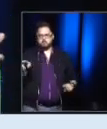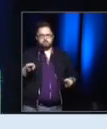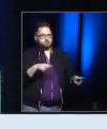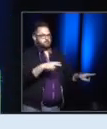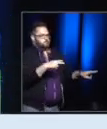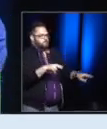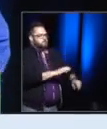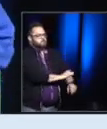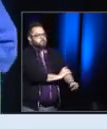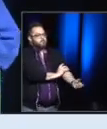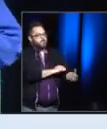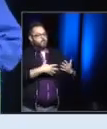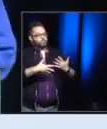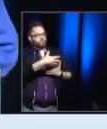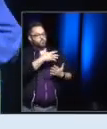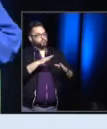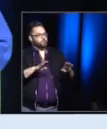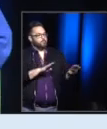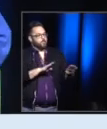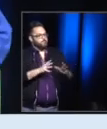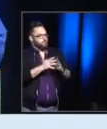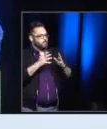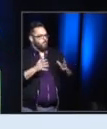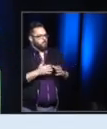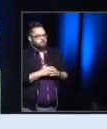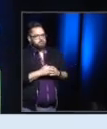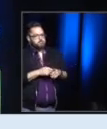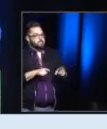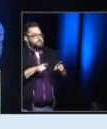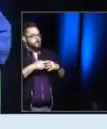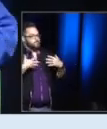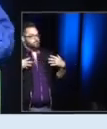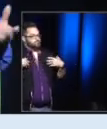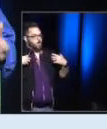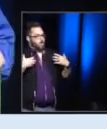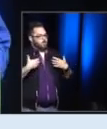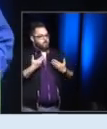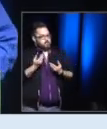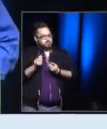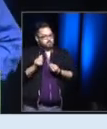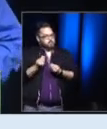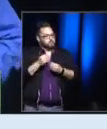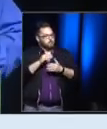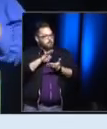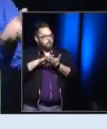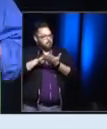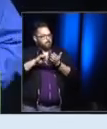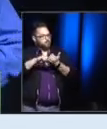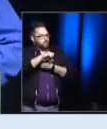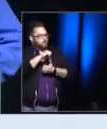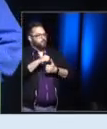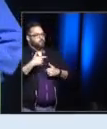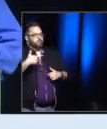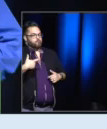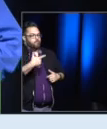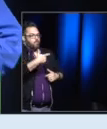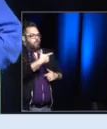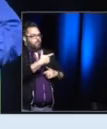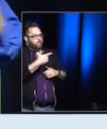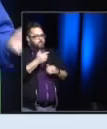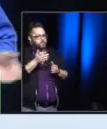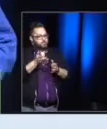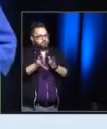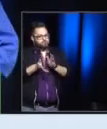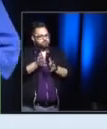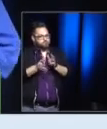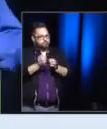see a lot of it. And just like primates groom each other, the dolphins maintain and form and repair their bonds